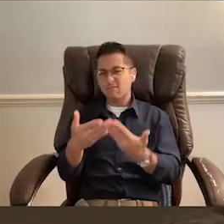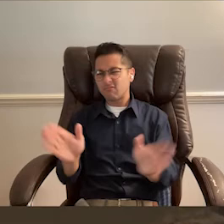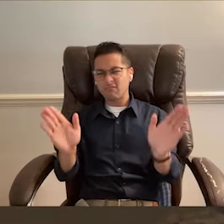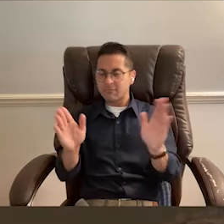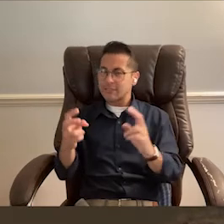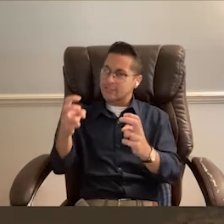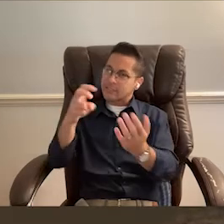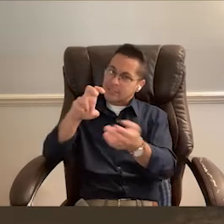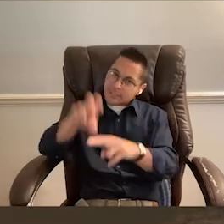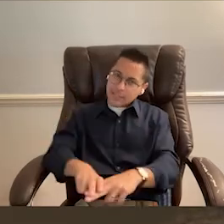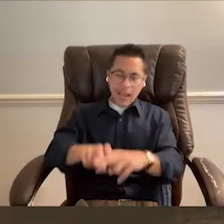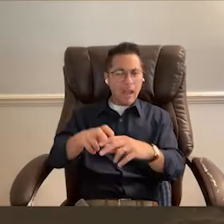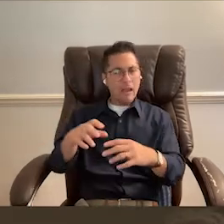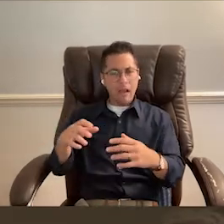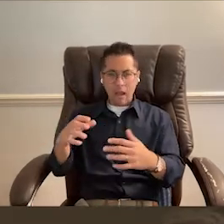Have